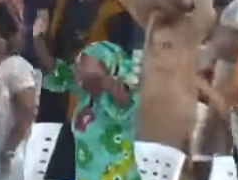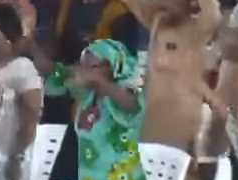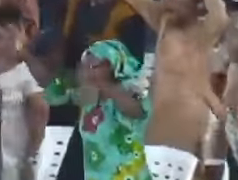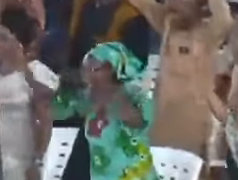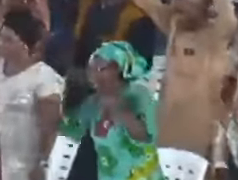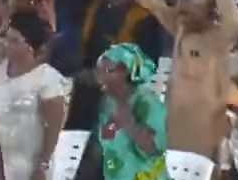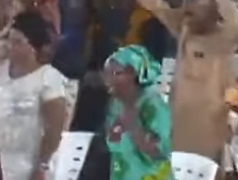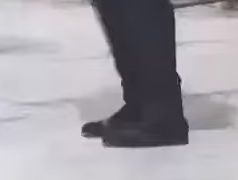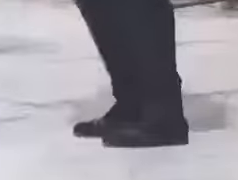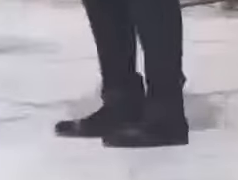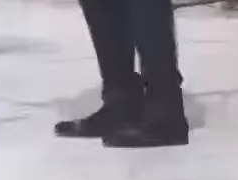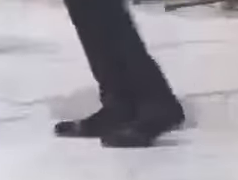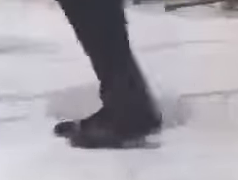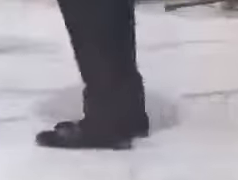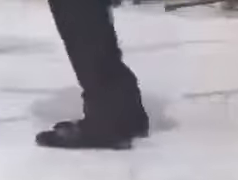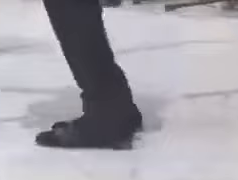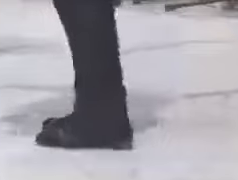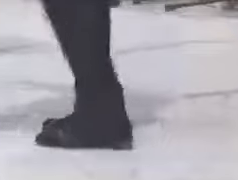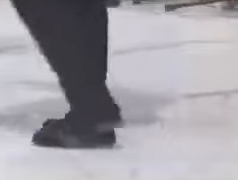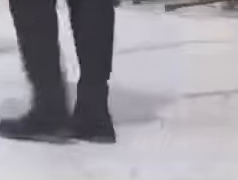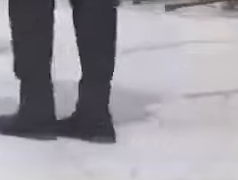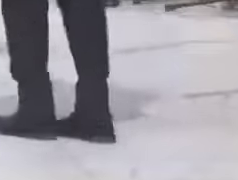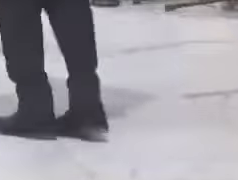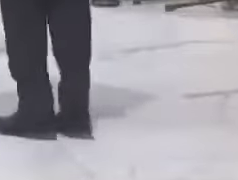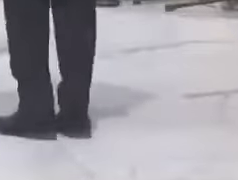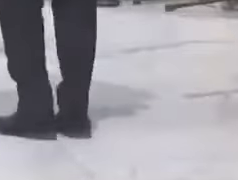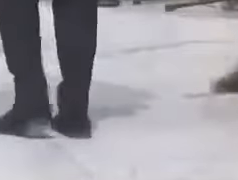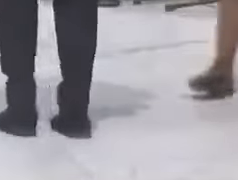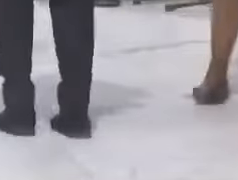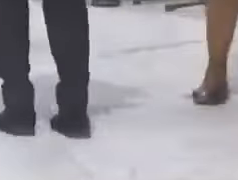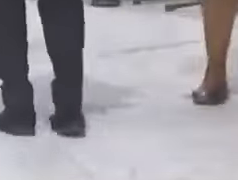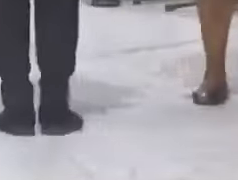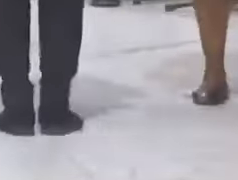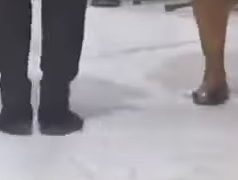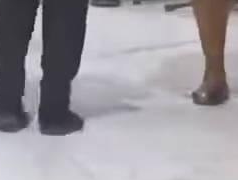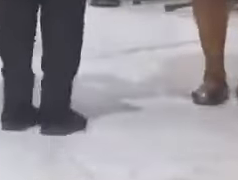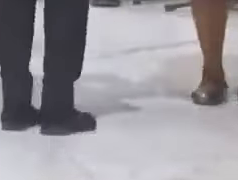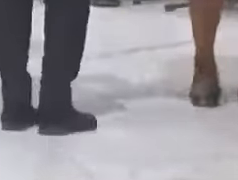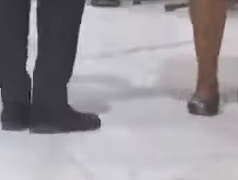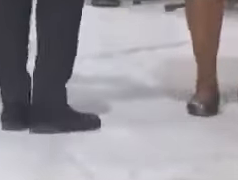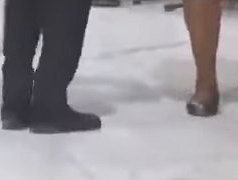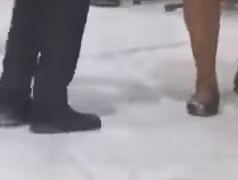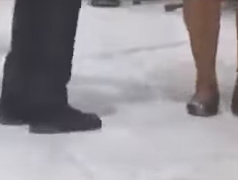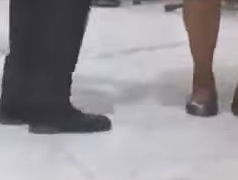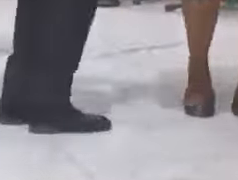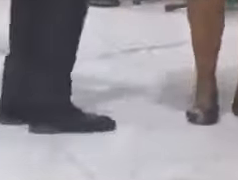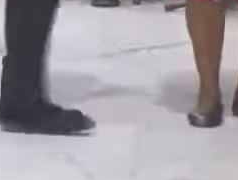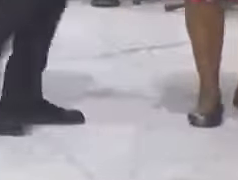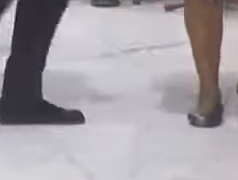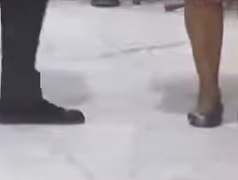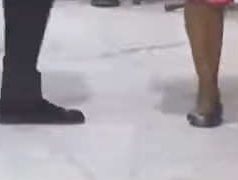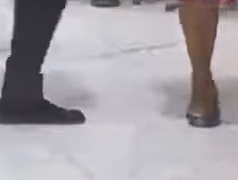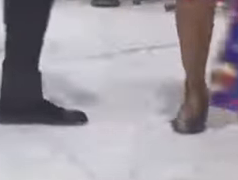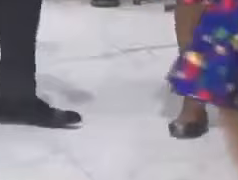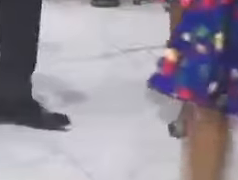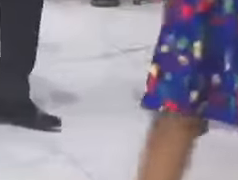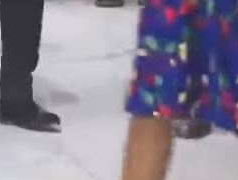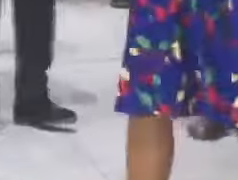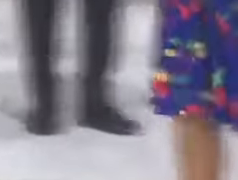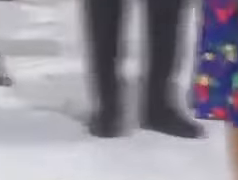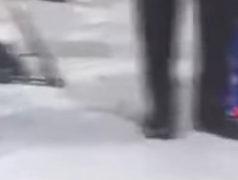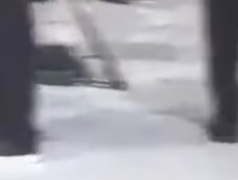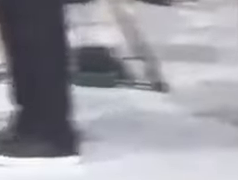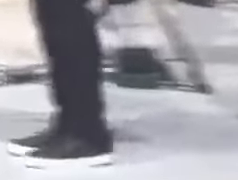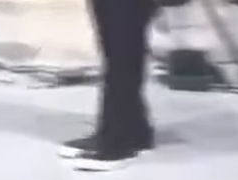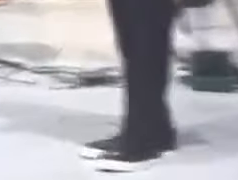Darling Jesus, darling Jesus, oh my darling Jesus, you are a wonderful God. I love